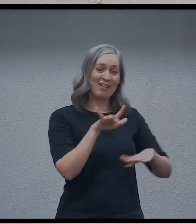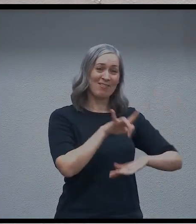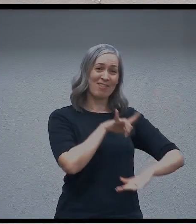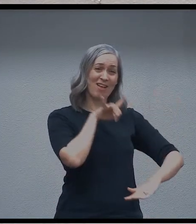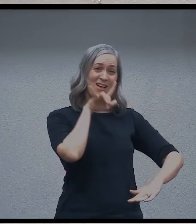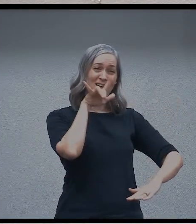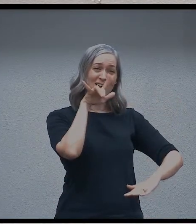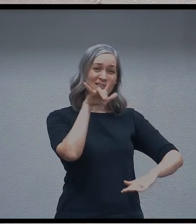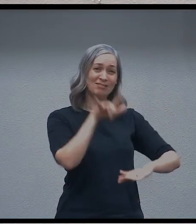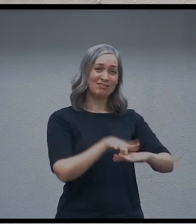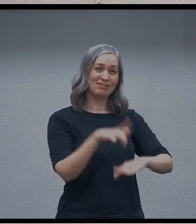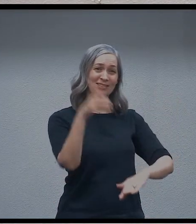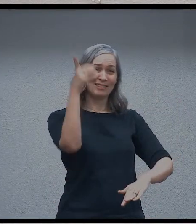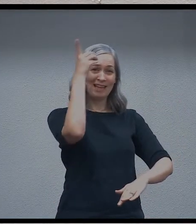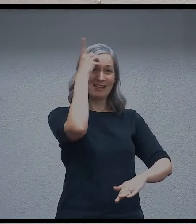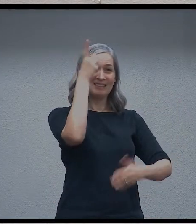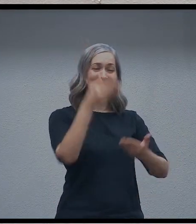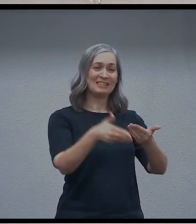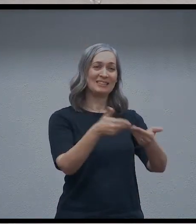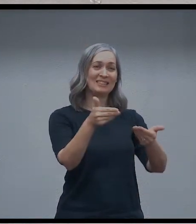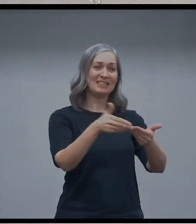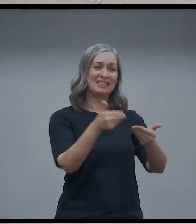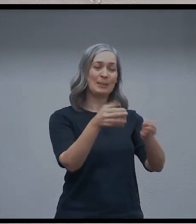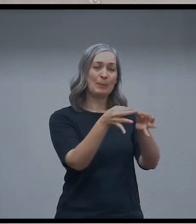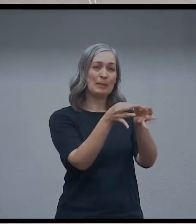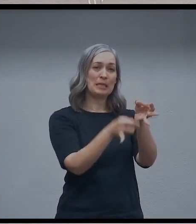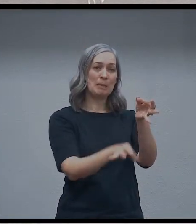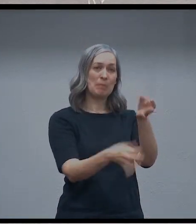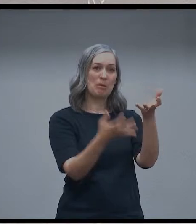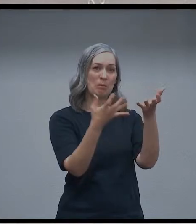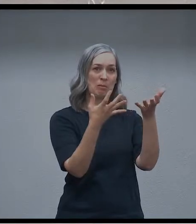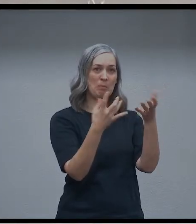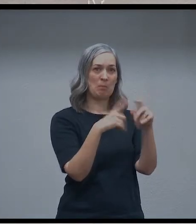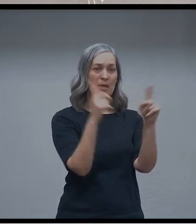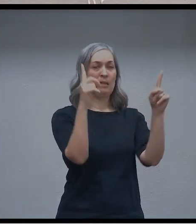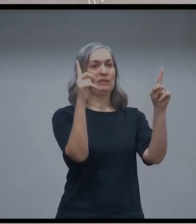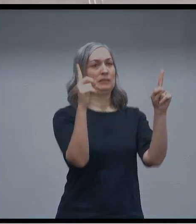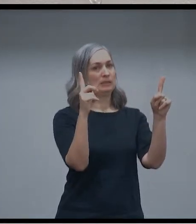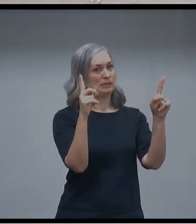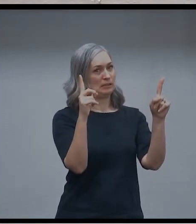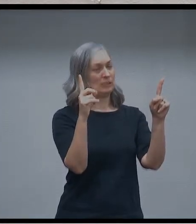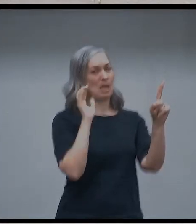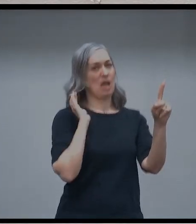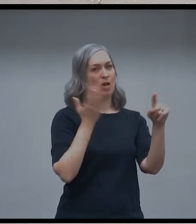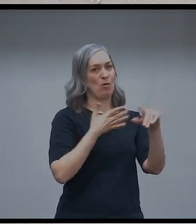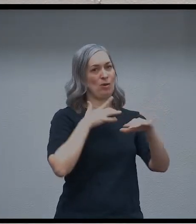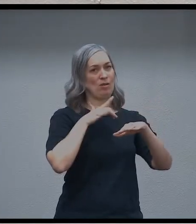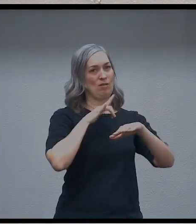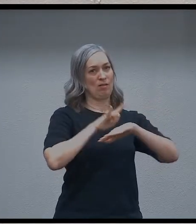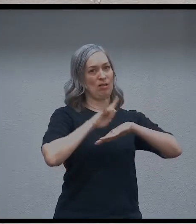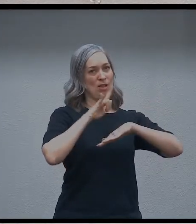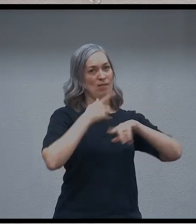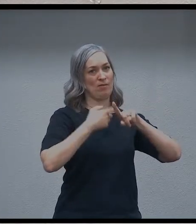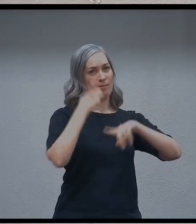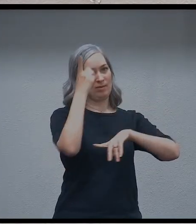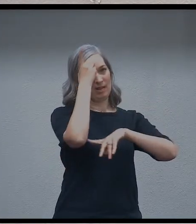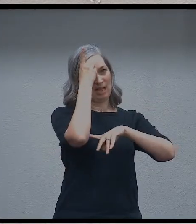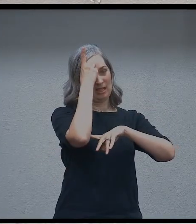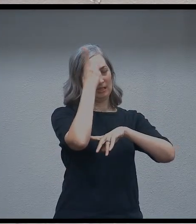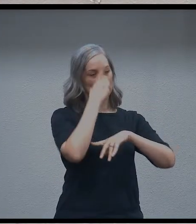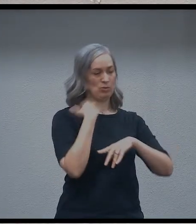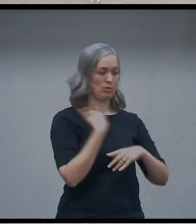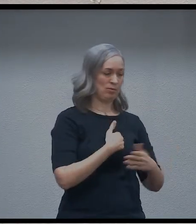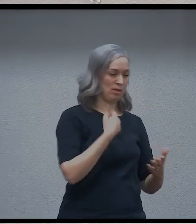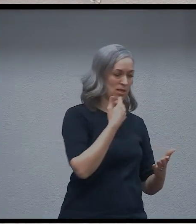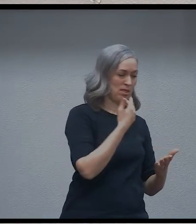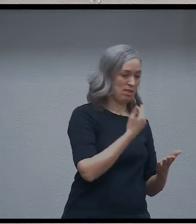Lubbock to Dallas was easy, it was nice and simple, but then it turns out our flight in Dallas was about to take off as soon as we